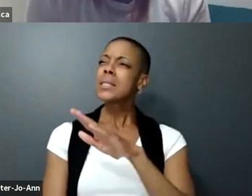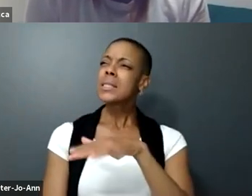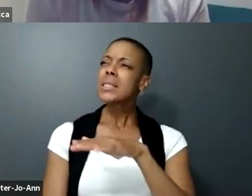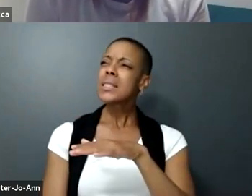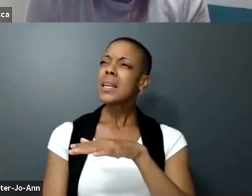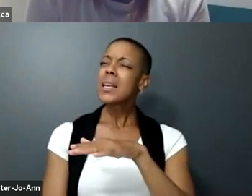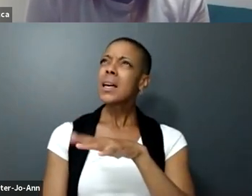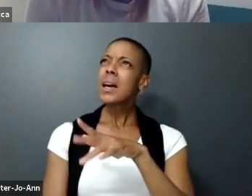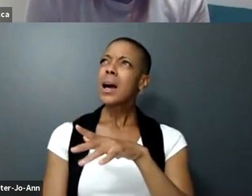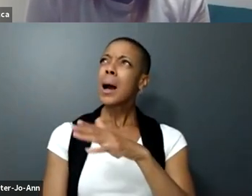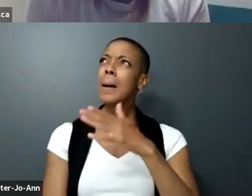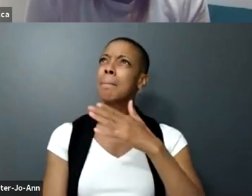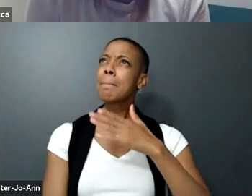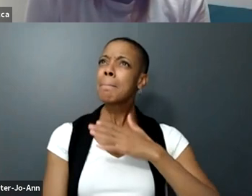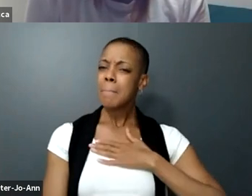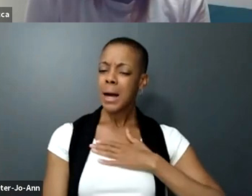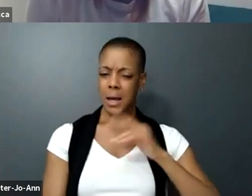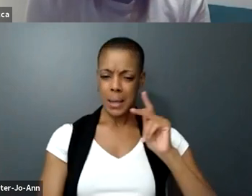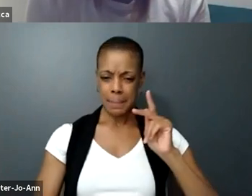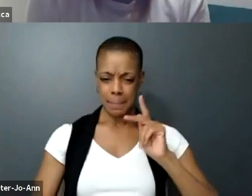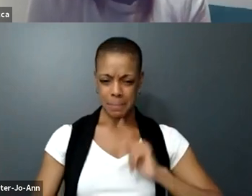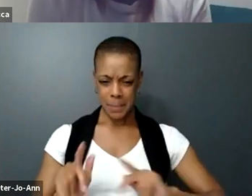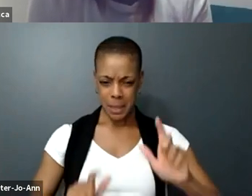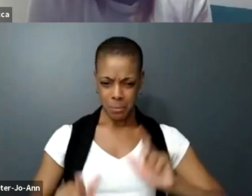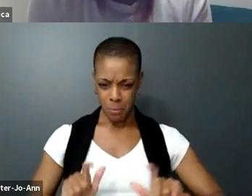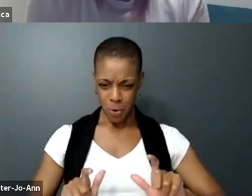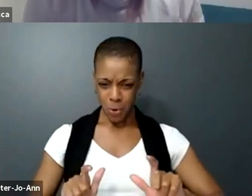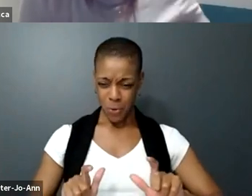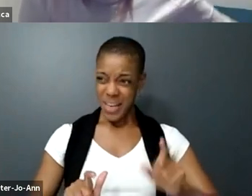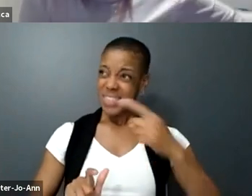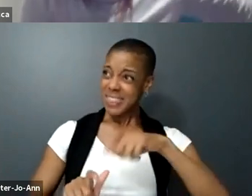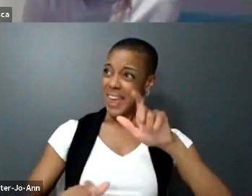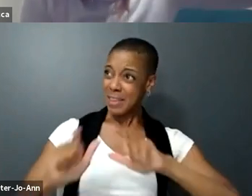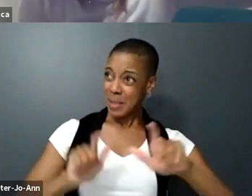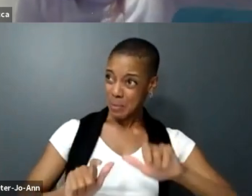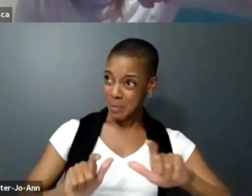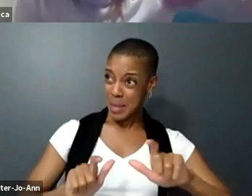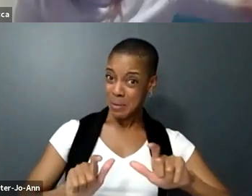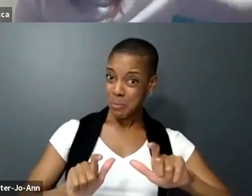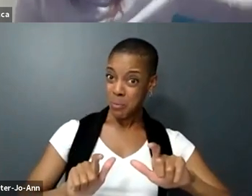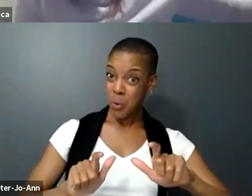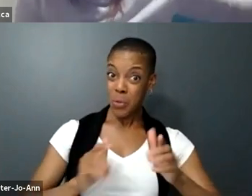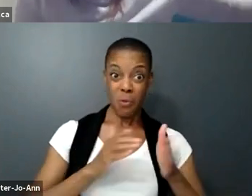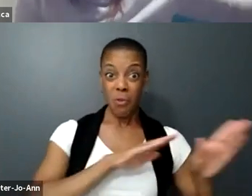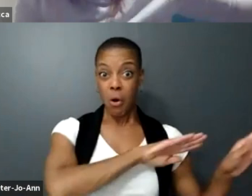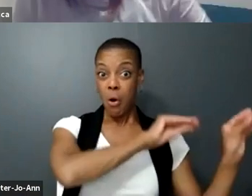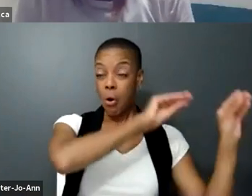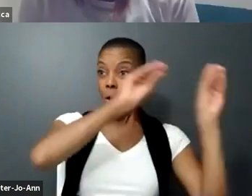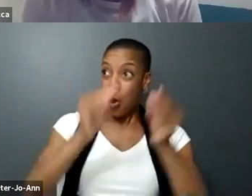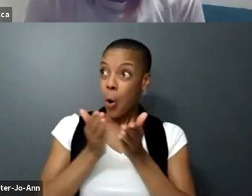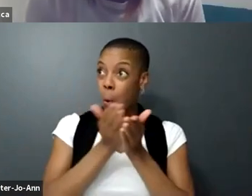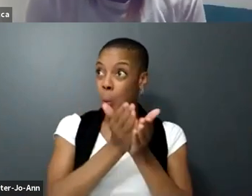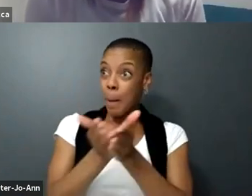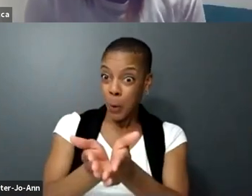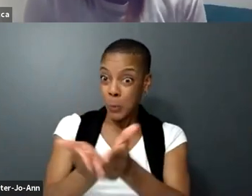So my people, they're the people that came across all the boats to Canada. And I